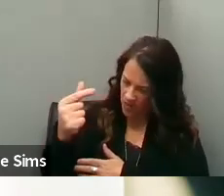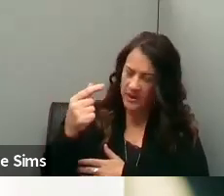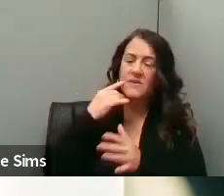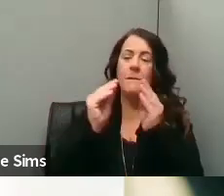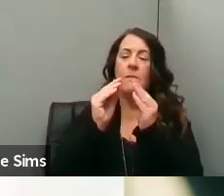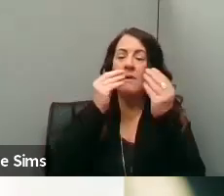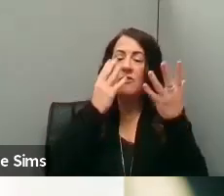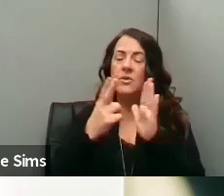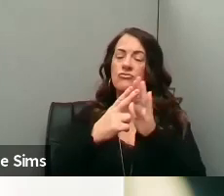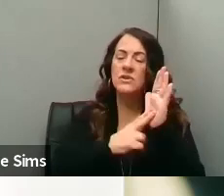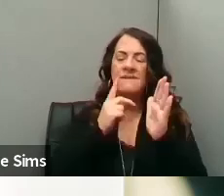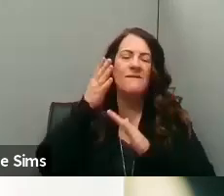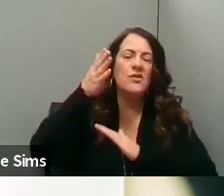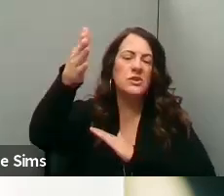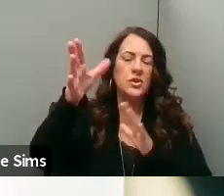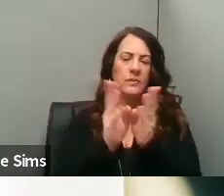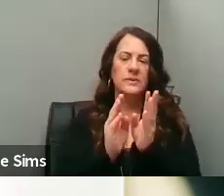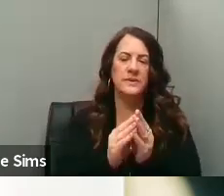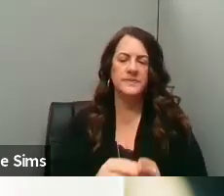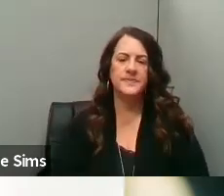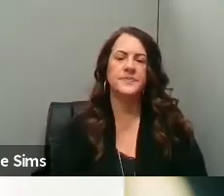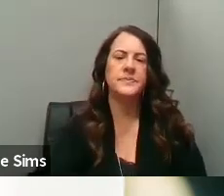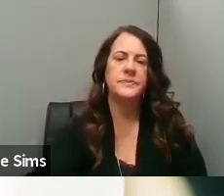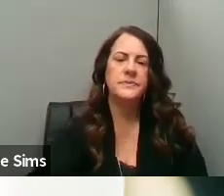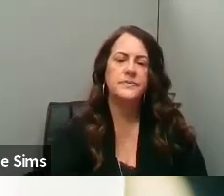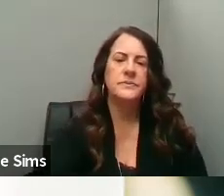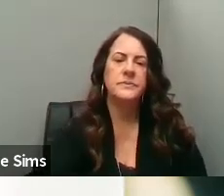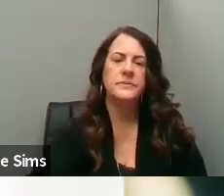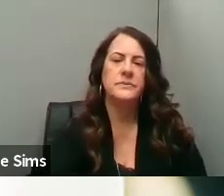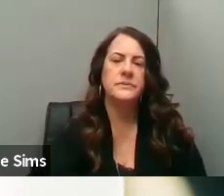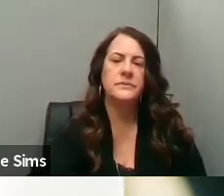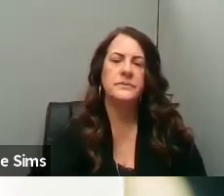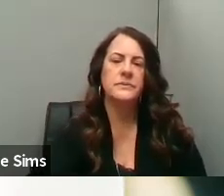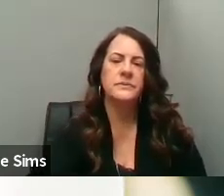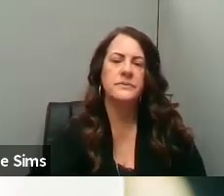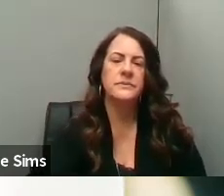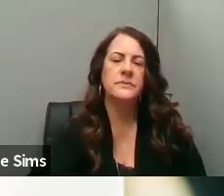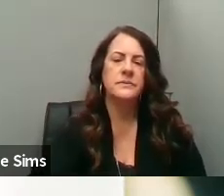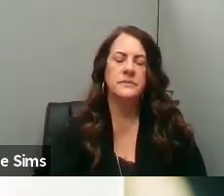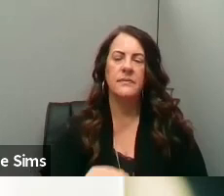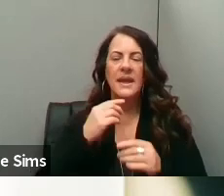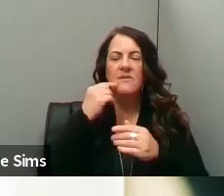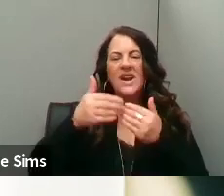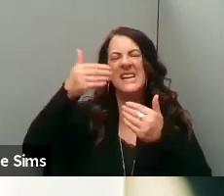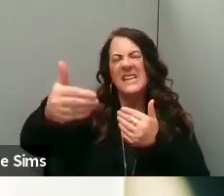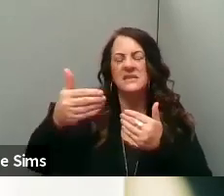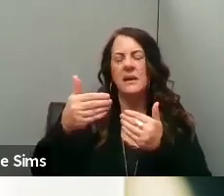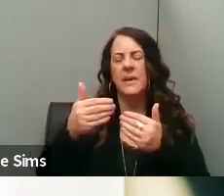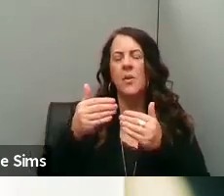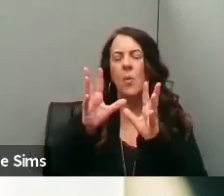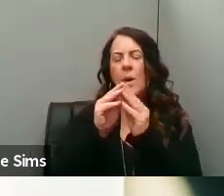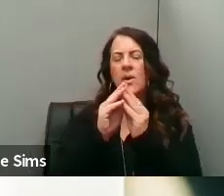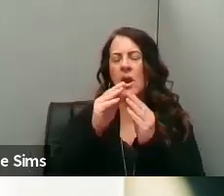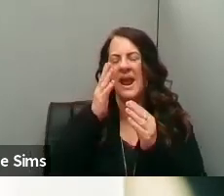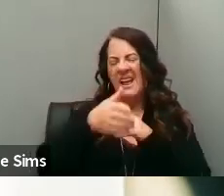and to register for future webinars. We will show you where to find more information about upcoming webinars at the end of this session.